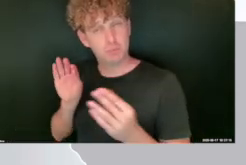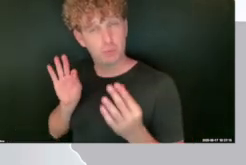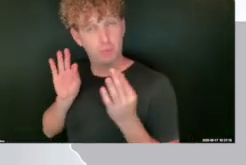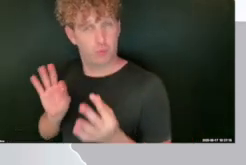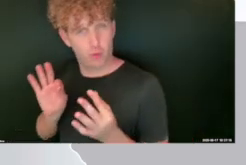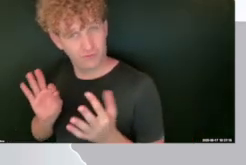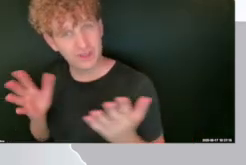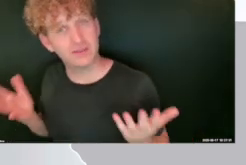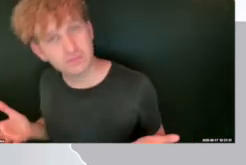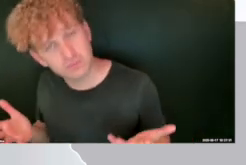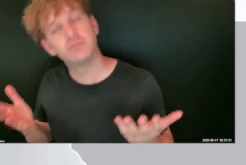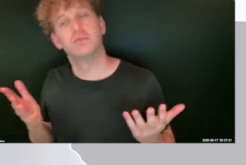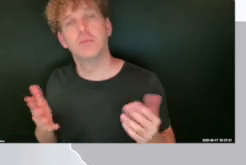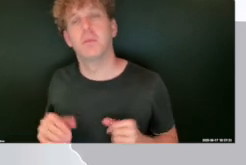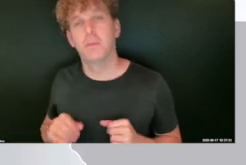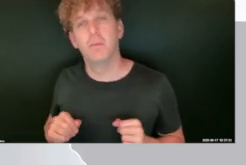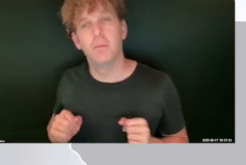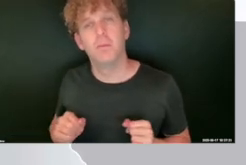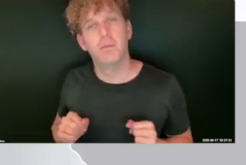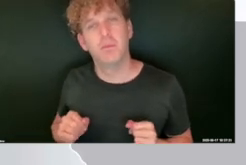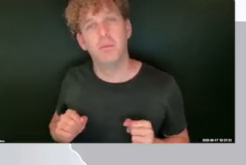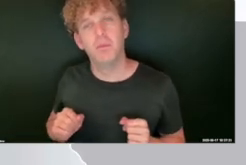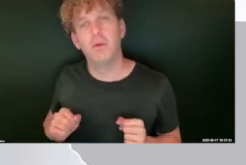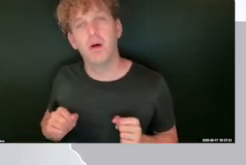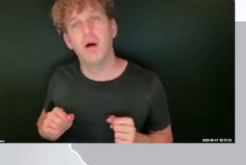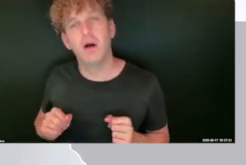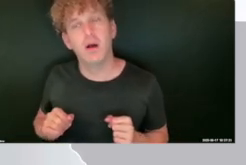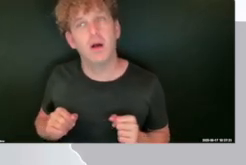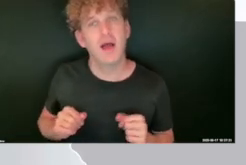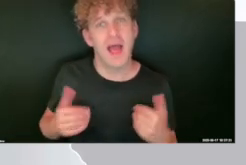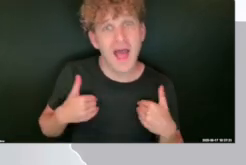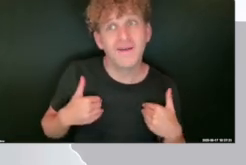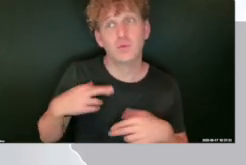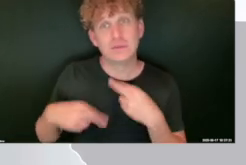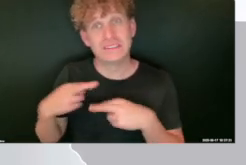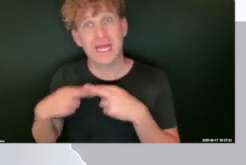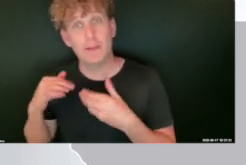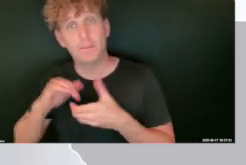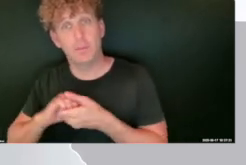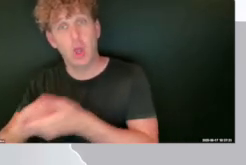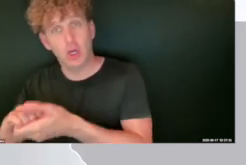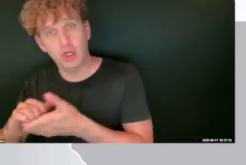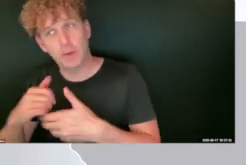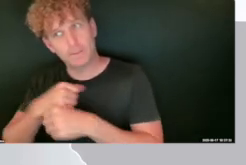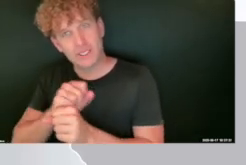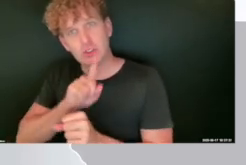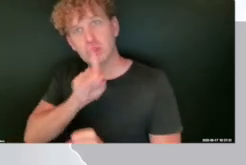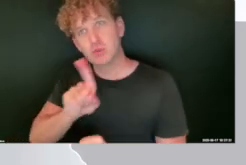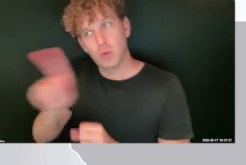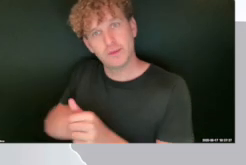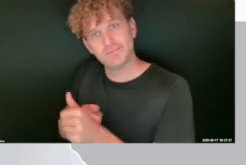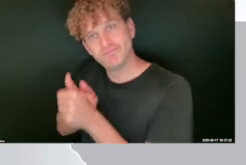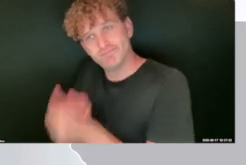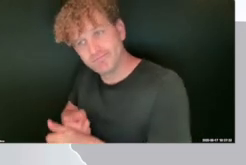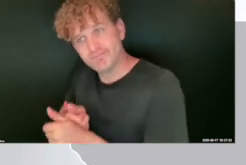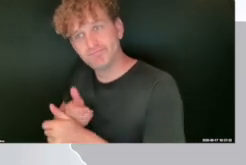please. Yeah, so proposed implementation will be a rolling implementation starting in South